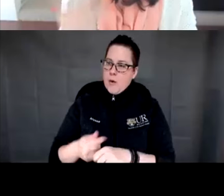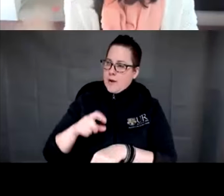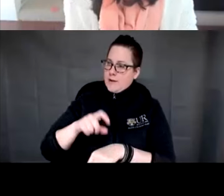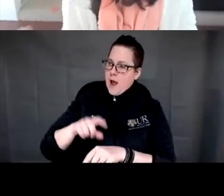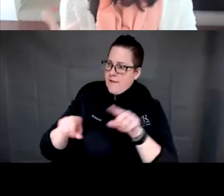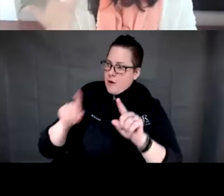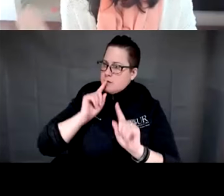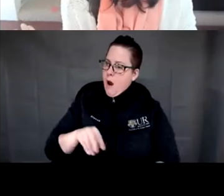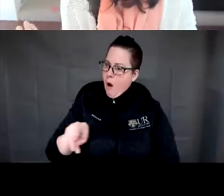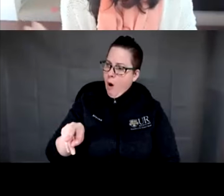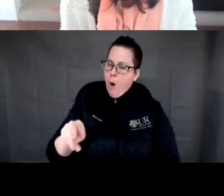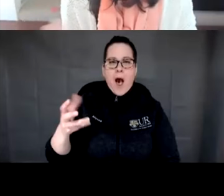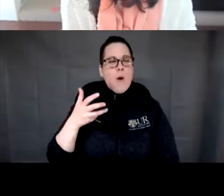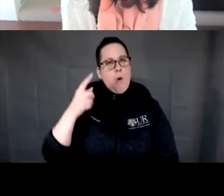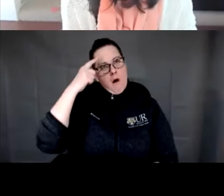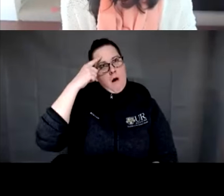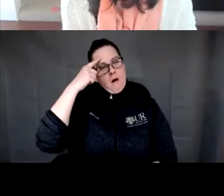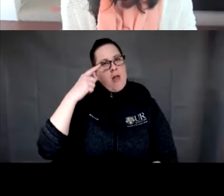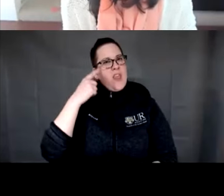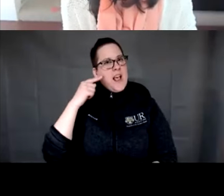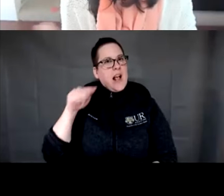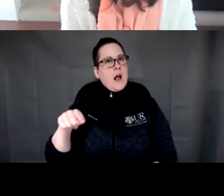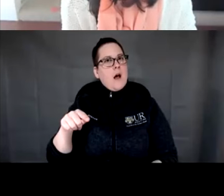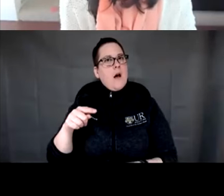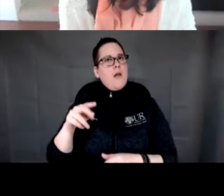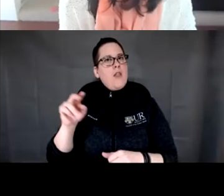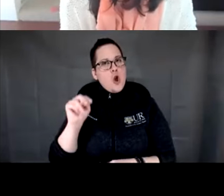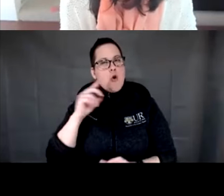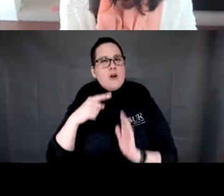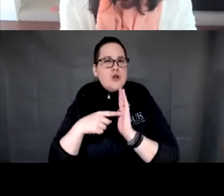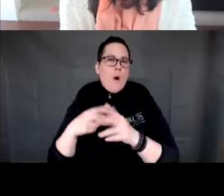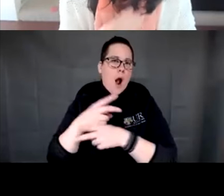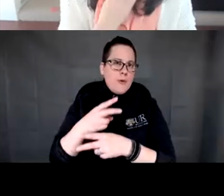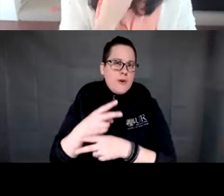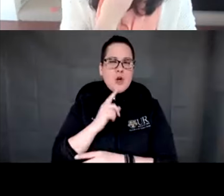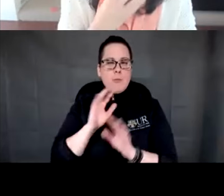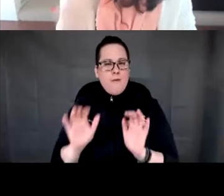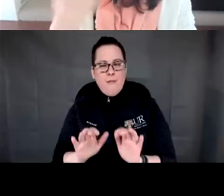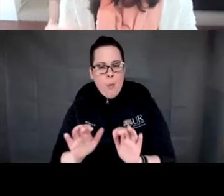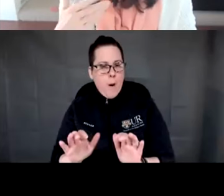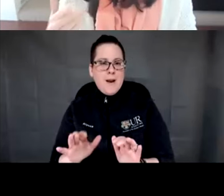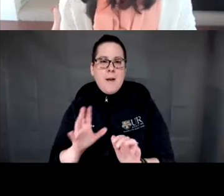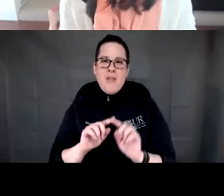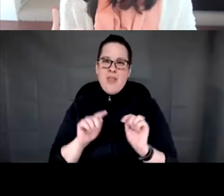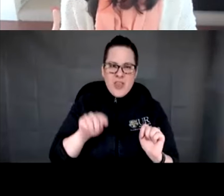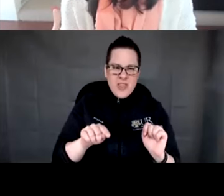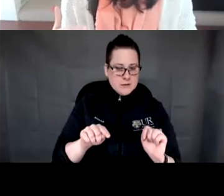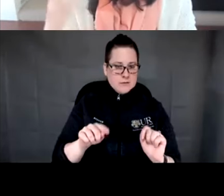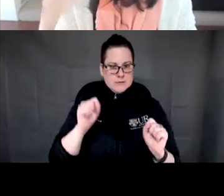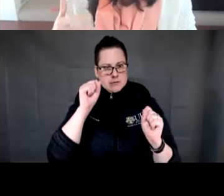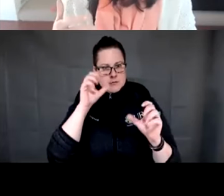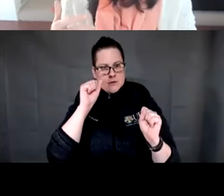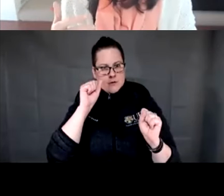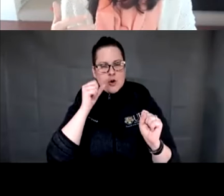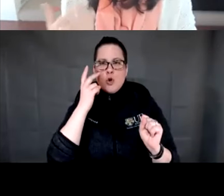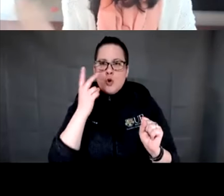I would be tempted to make inferences about the computation that that neuron is reflecting or perhaps performing. But this to me was a real eye opener because